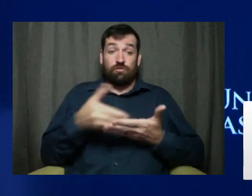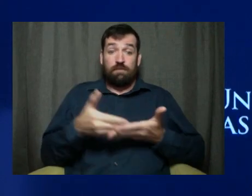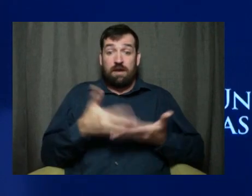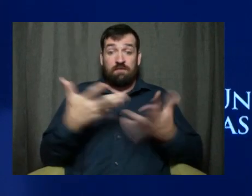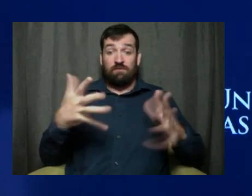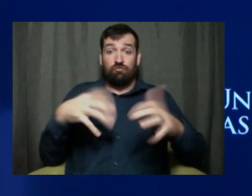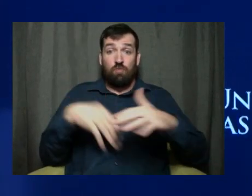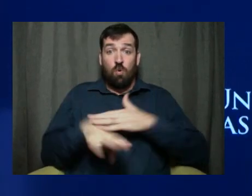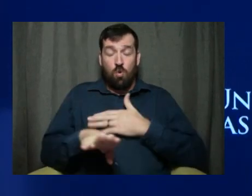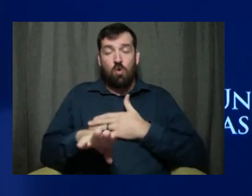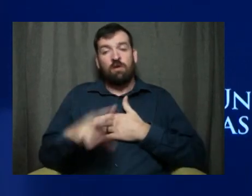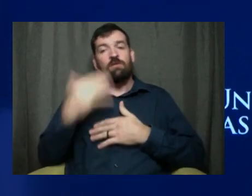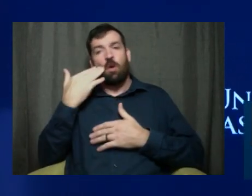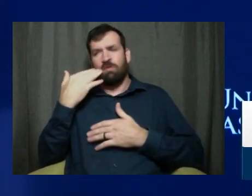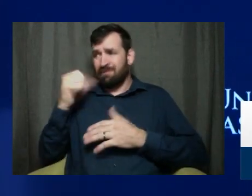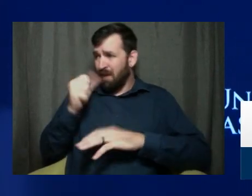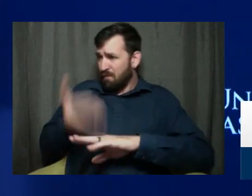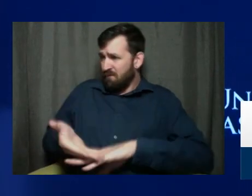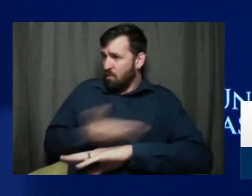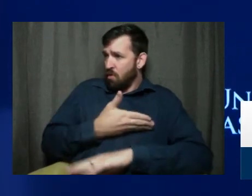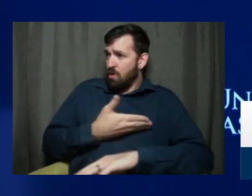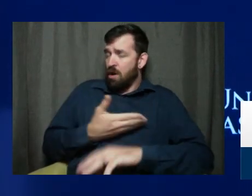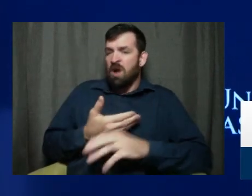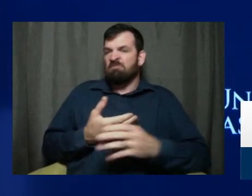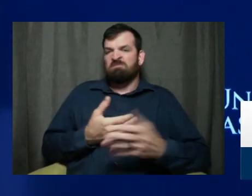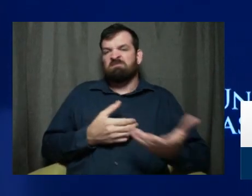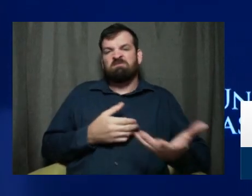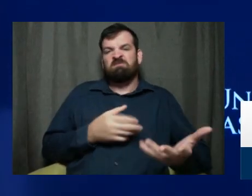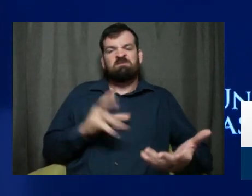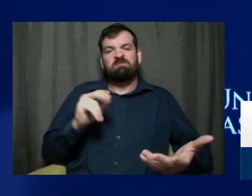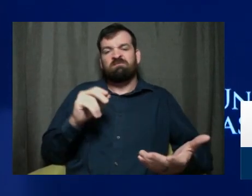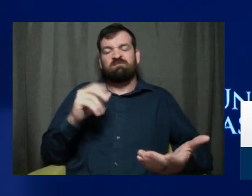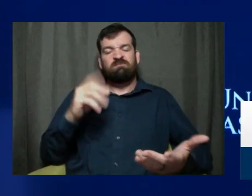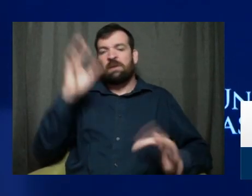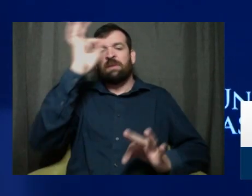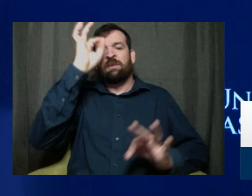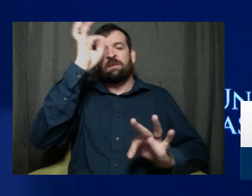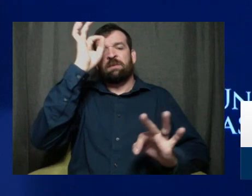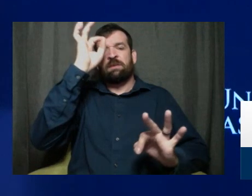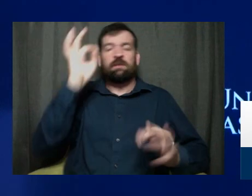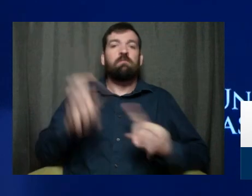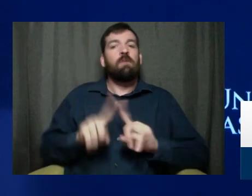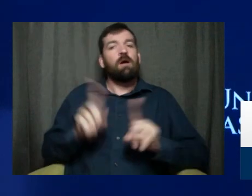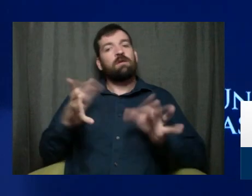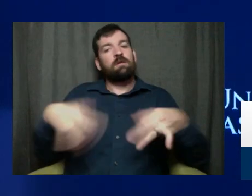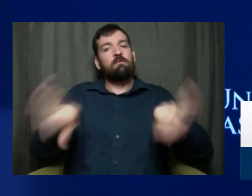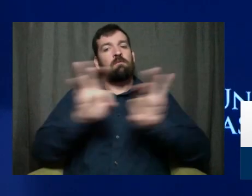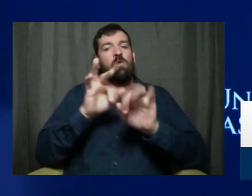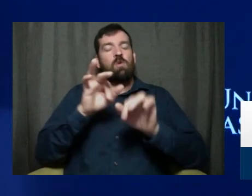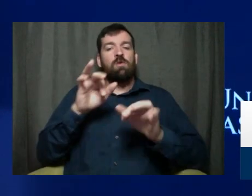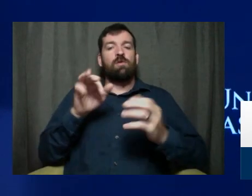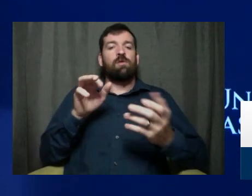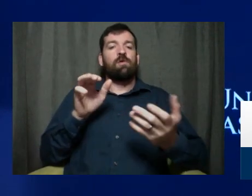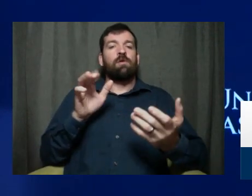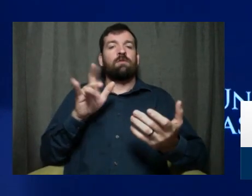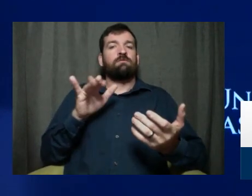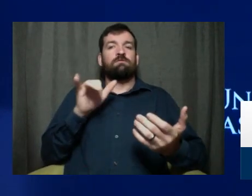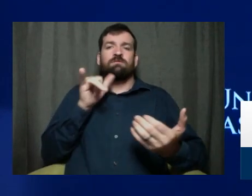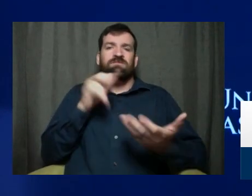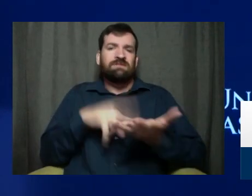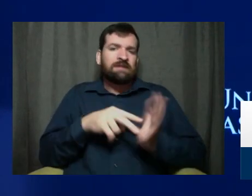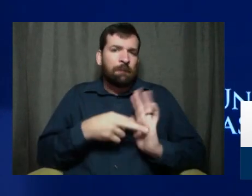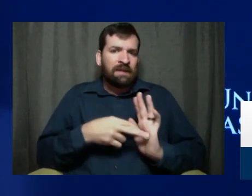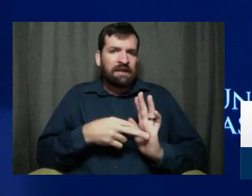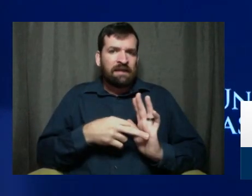But I also think not before? Not to know? Not to know, Okay. correct. Yeah, but I also think it's important, that doesn't mean that people shouldn't have any